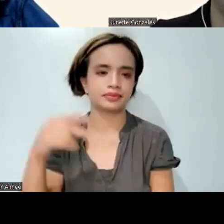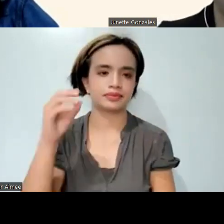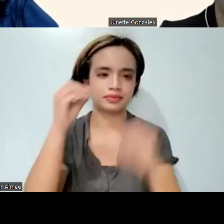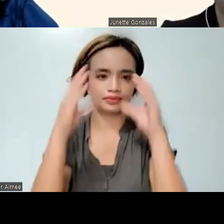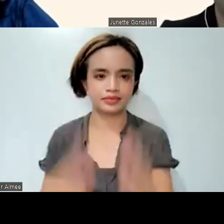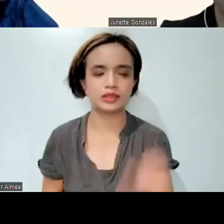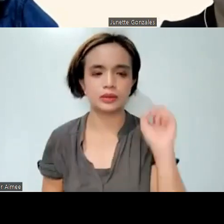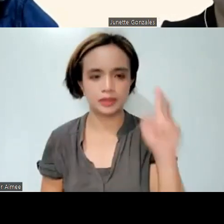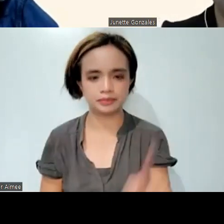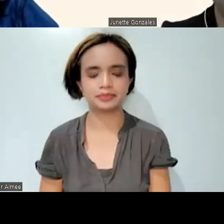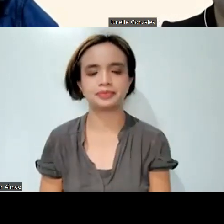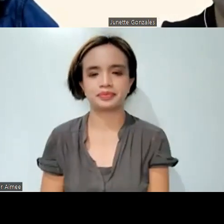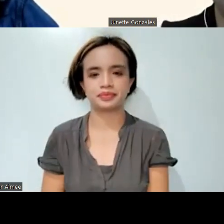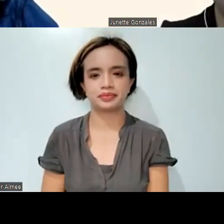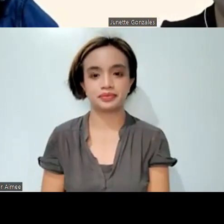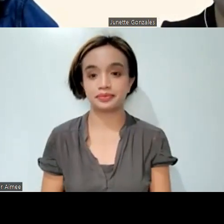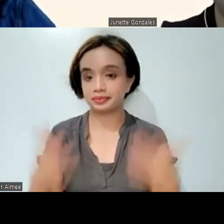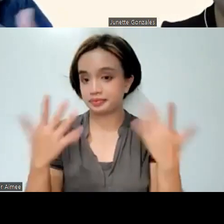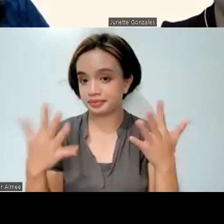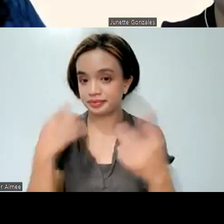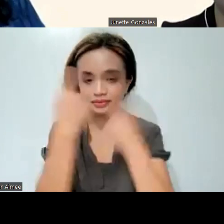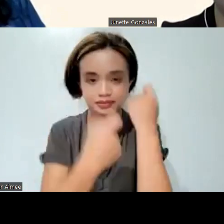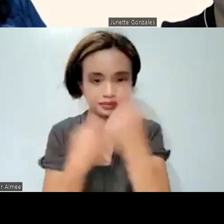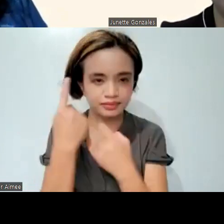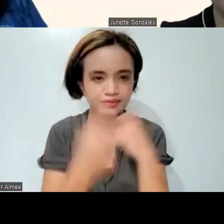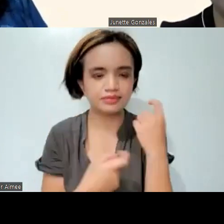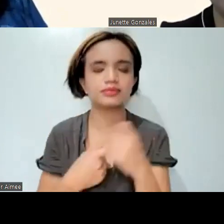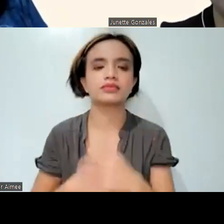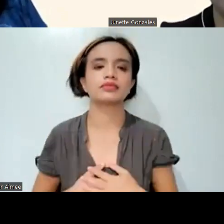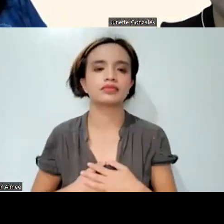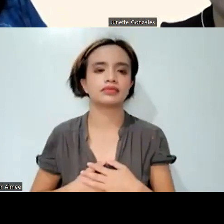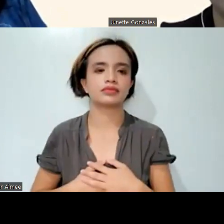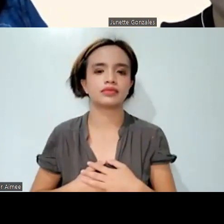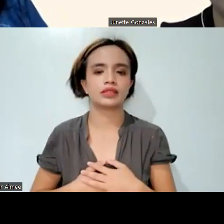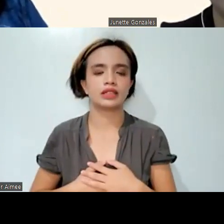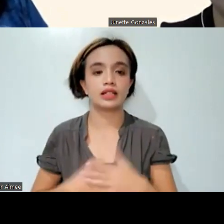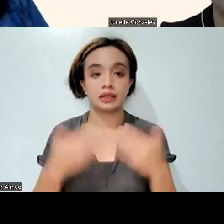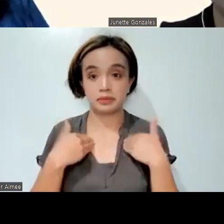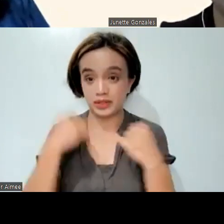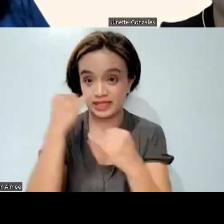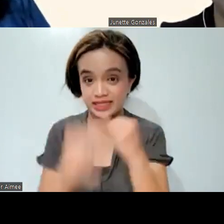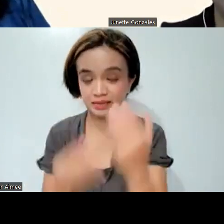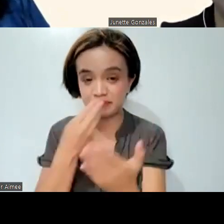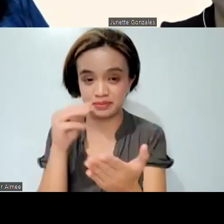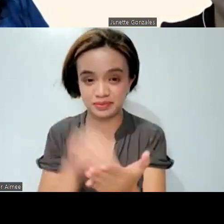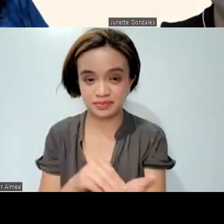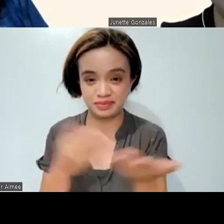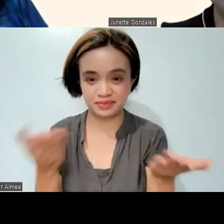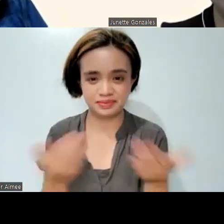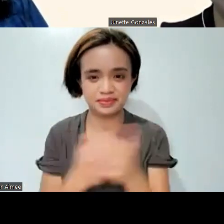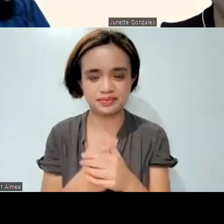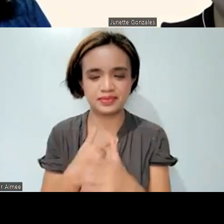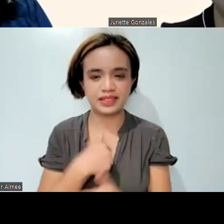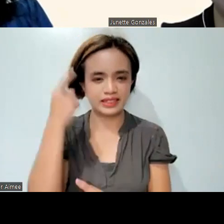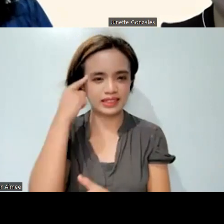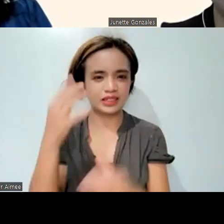right. If there are no more questions, is there a last message from this group? No, I think this